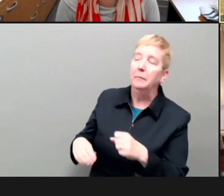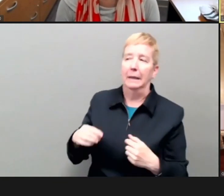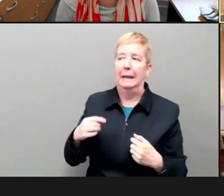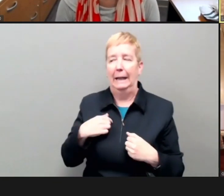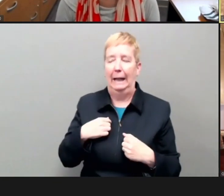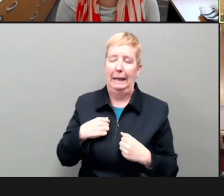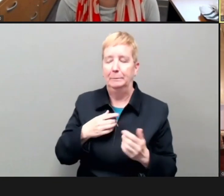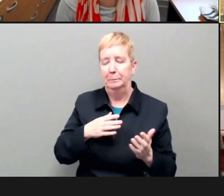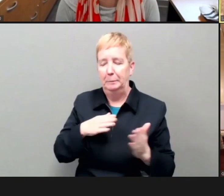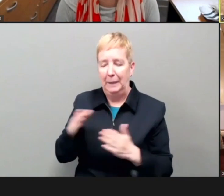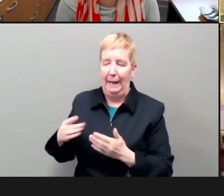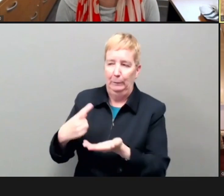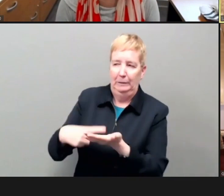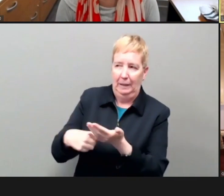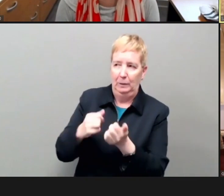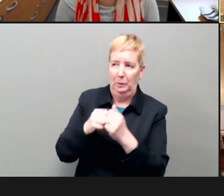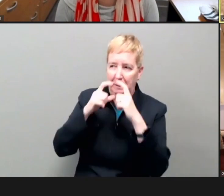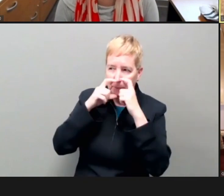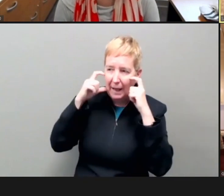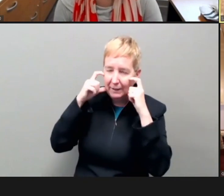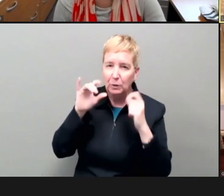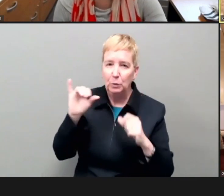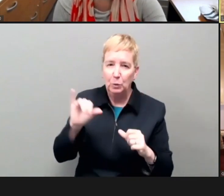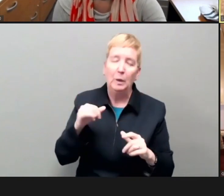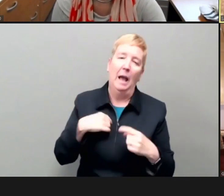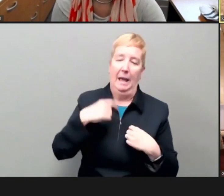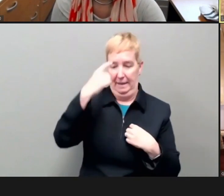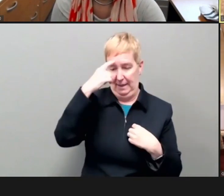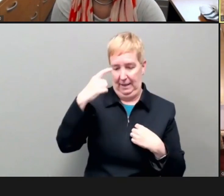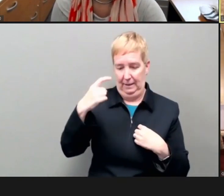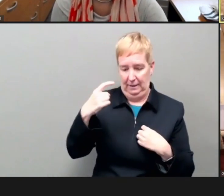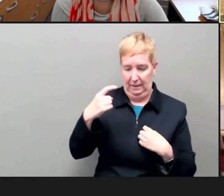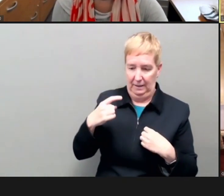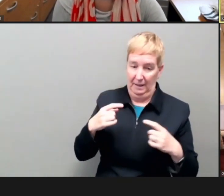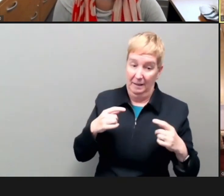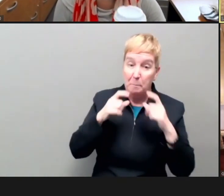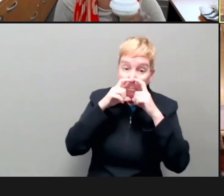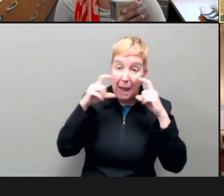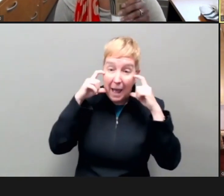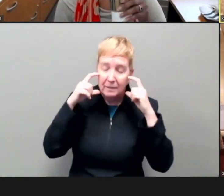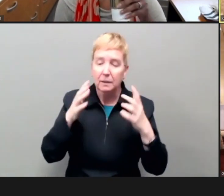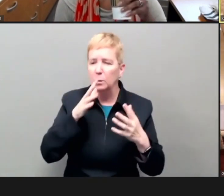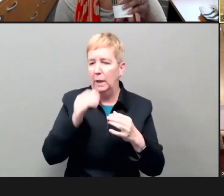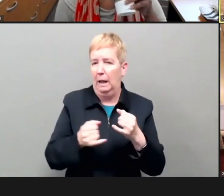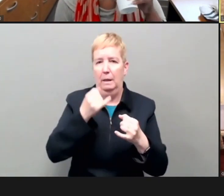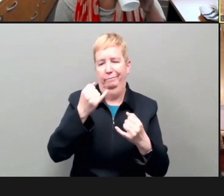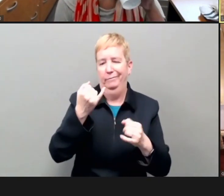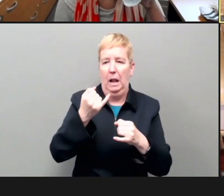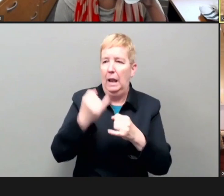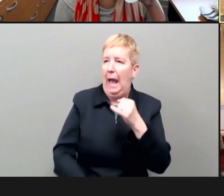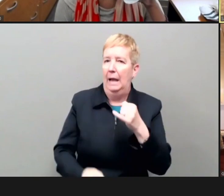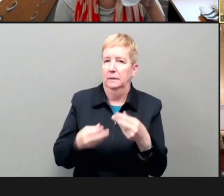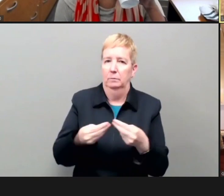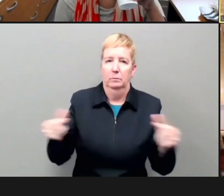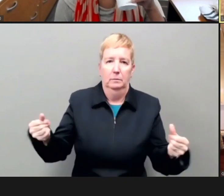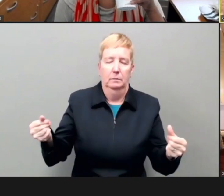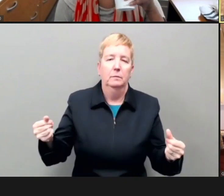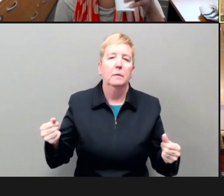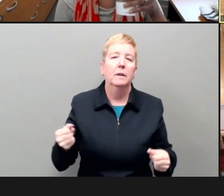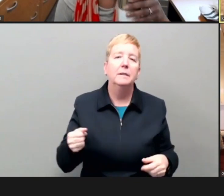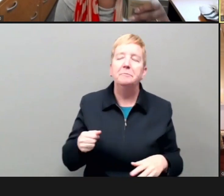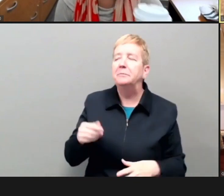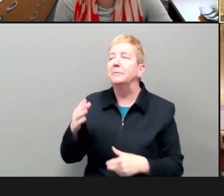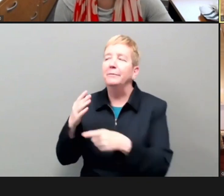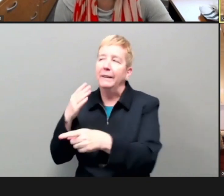mask part of that too, that probably that will be one of the last things to go. And in my own defense, Governor, I'd like to clarify that when I do